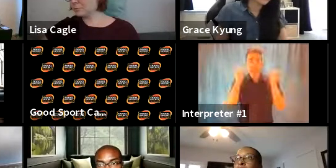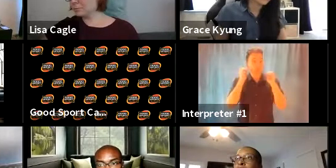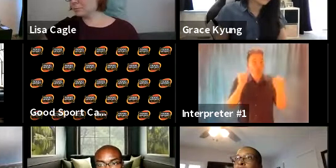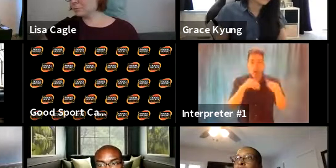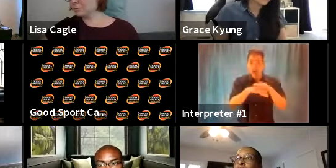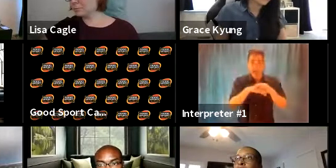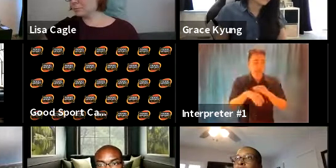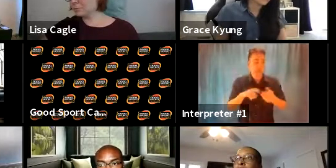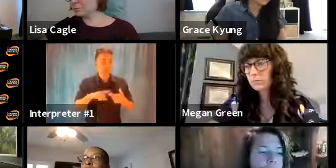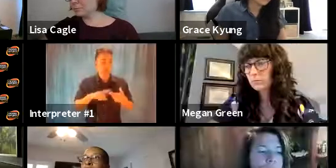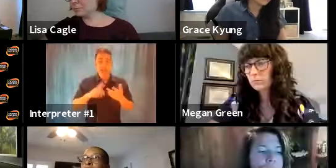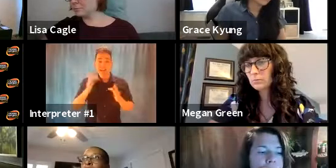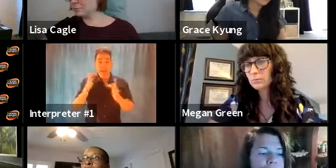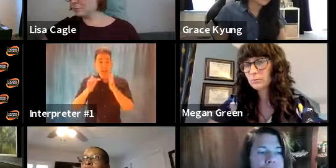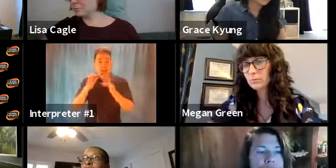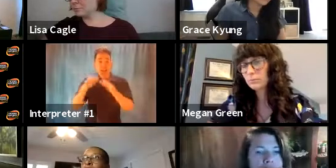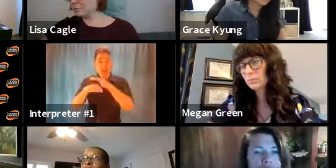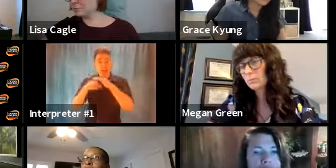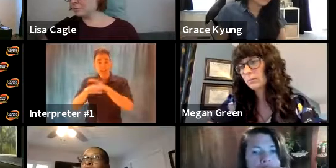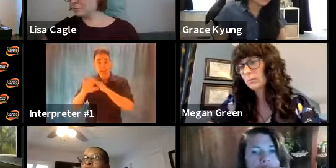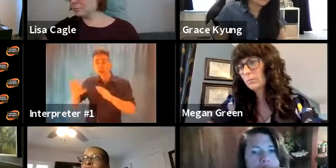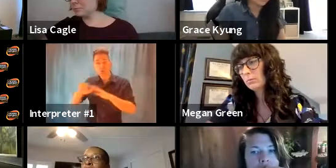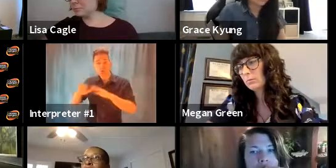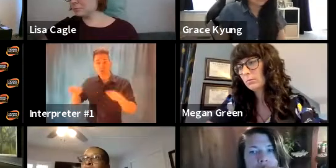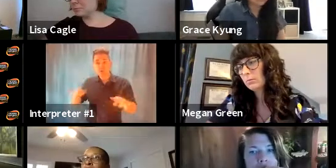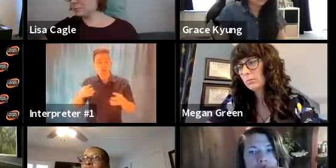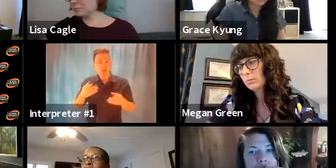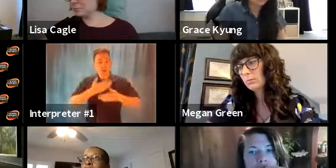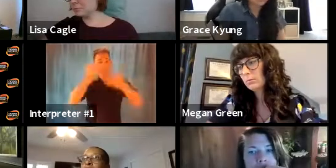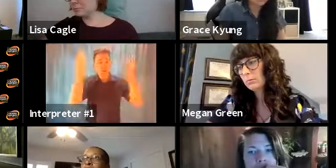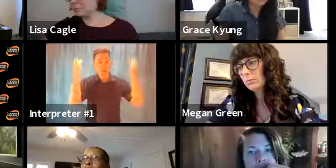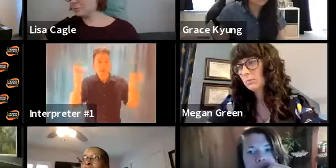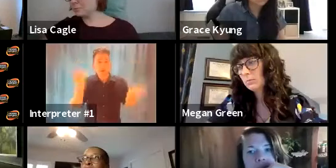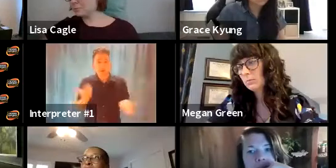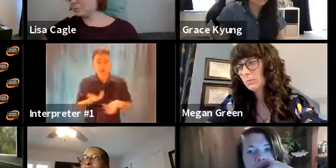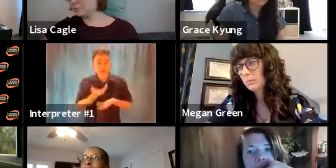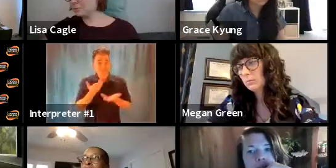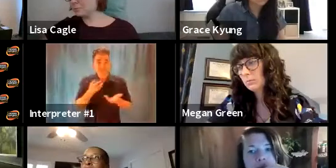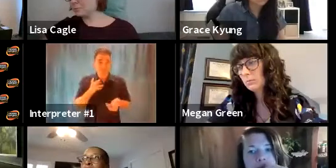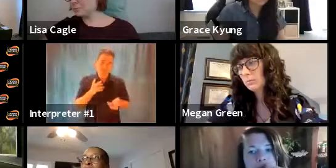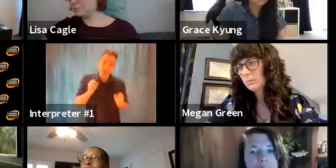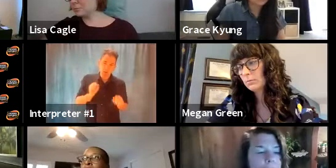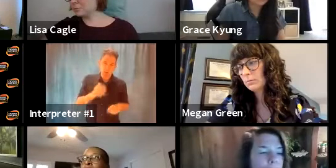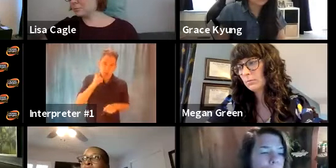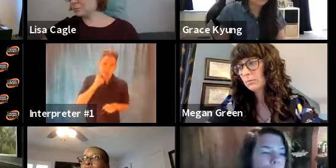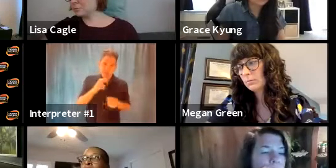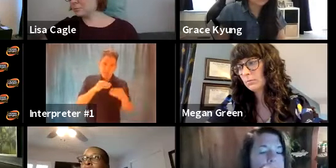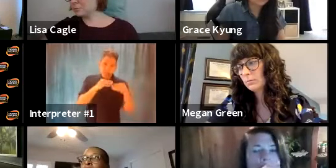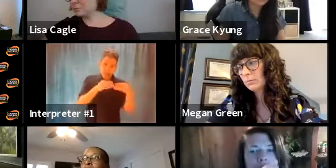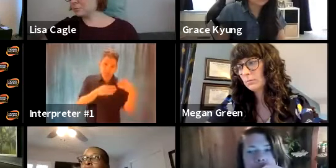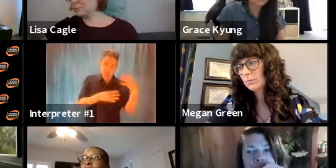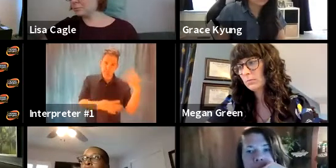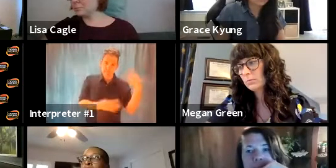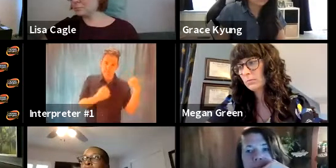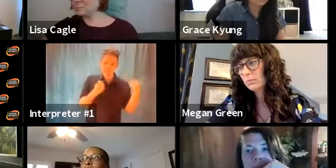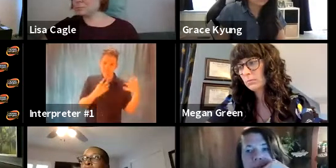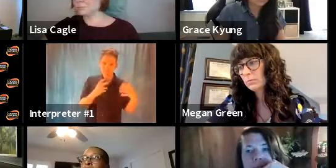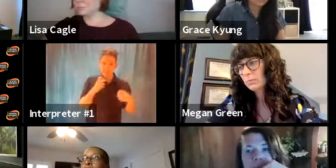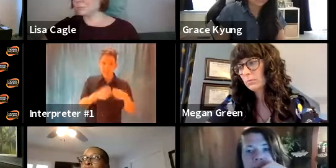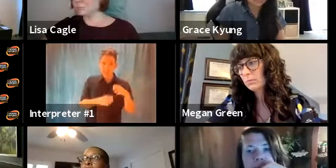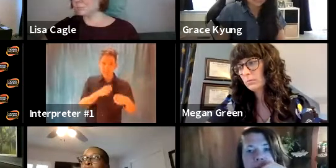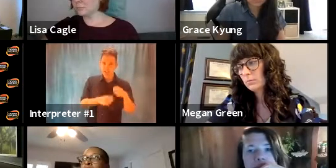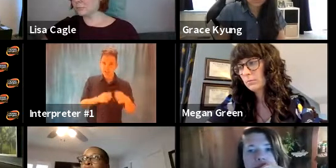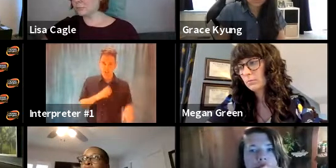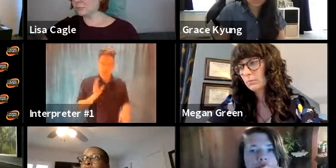You could just see where this is going, a snowball of effects. And Lisa, you